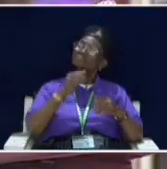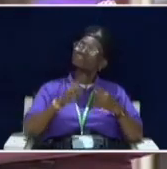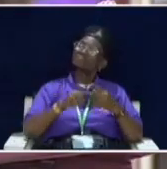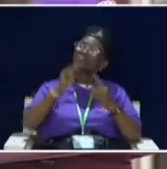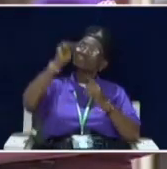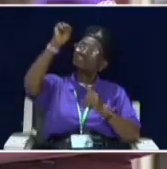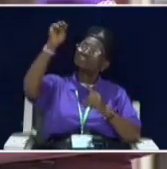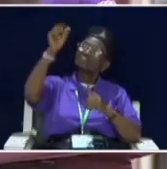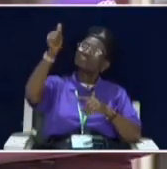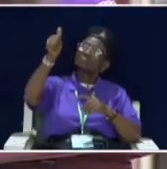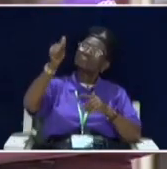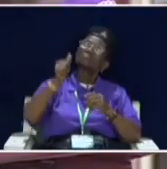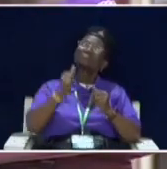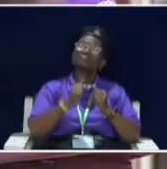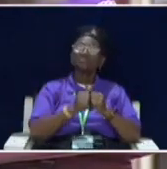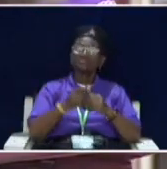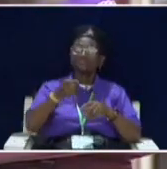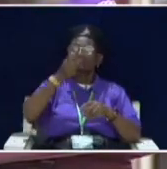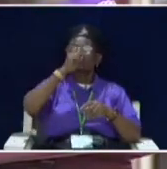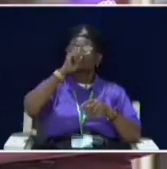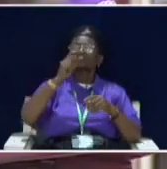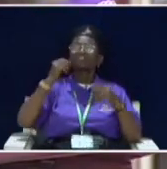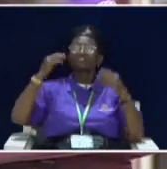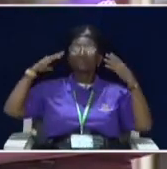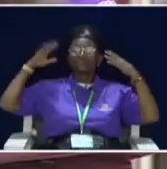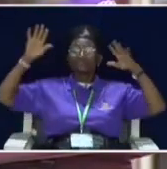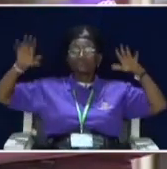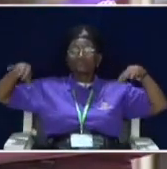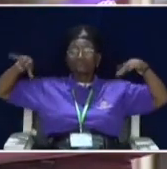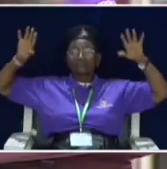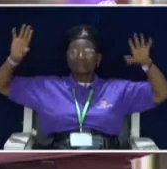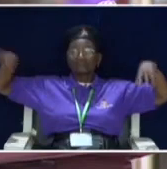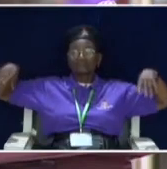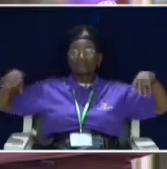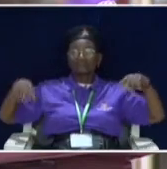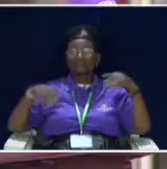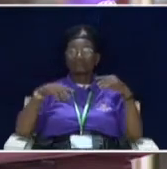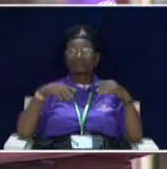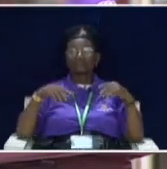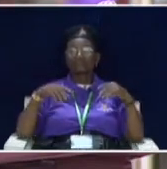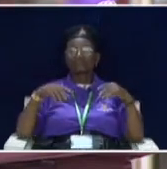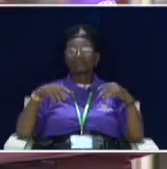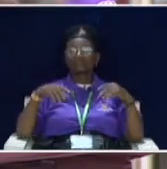nigbati Olorun fe ko awon omo Israeli fun rara re lori iye idi.